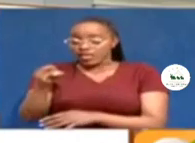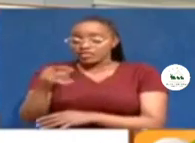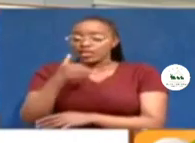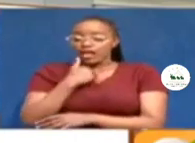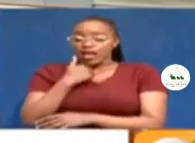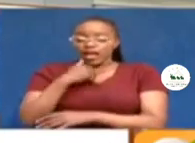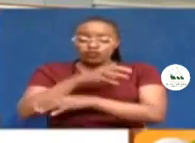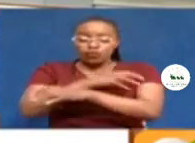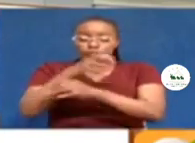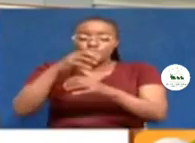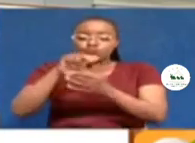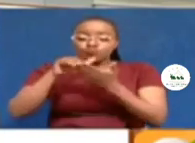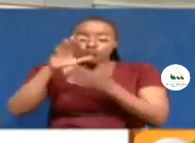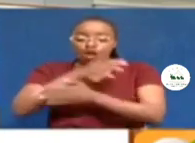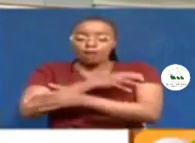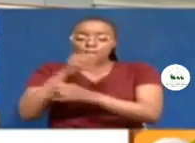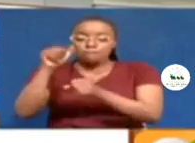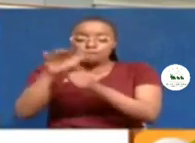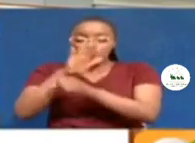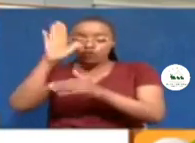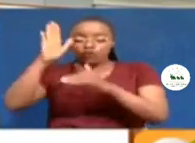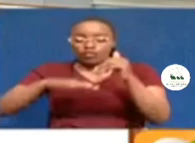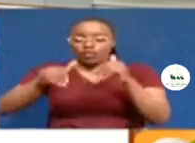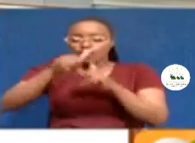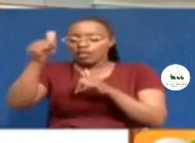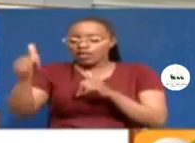more powerful than all the rest.